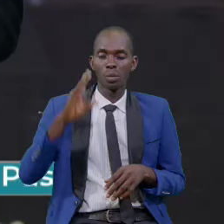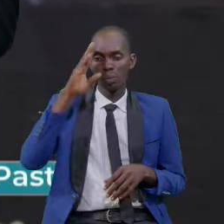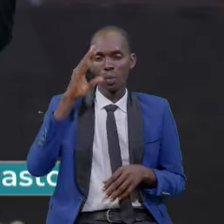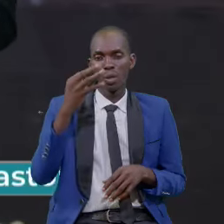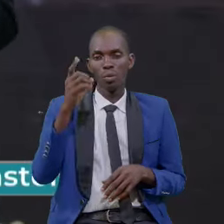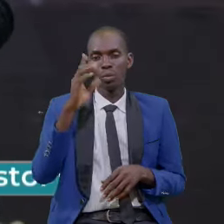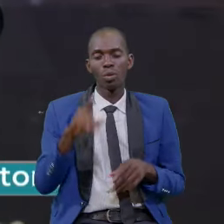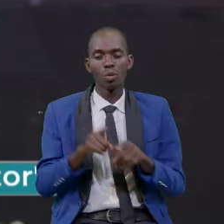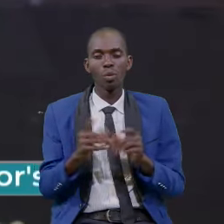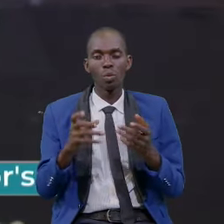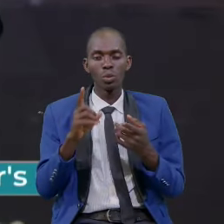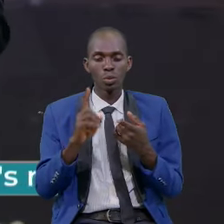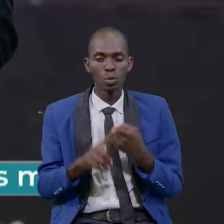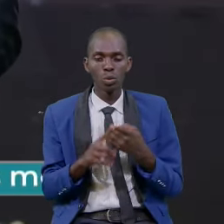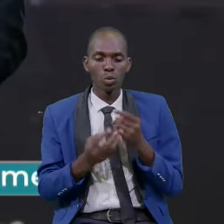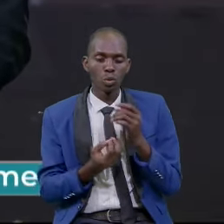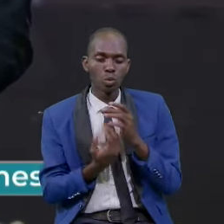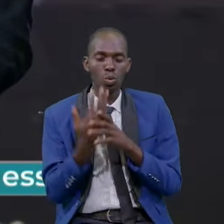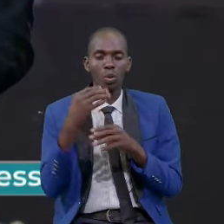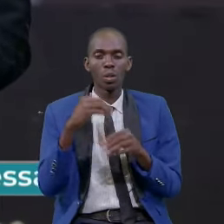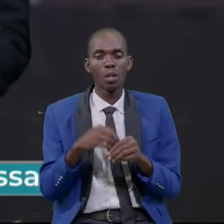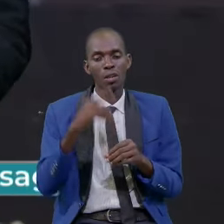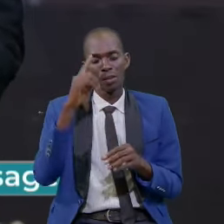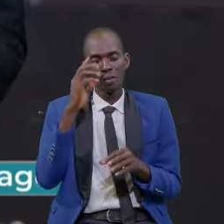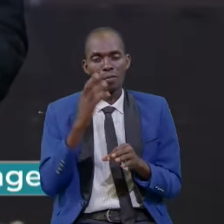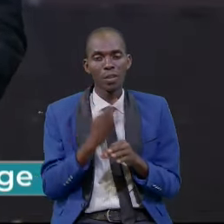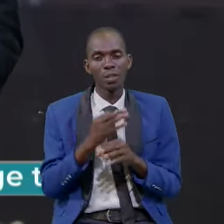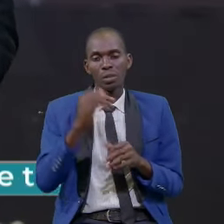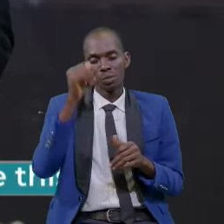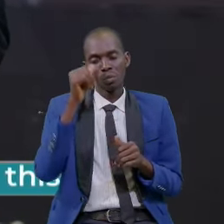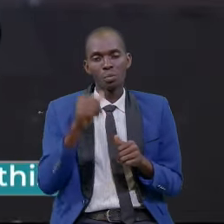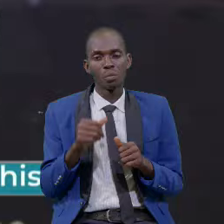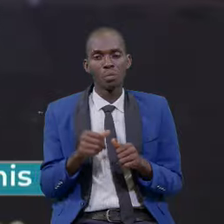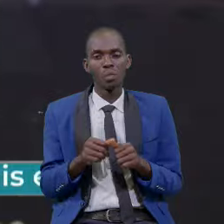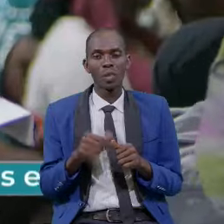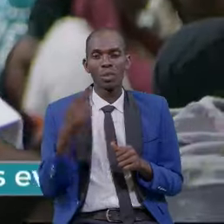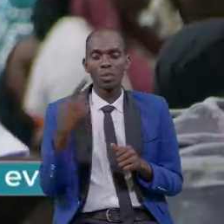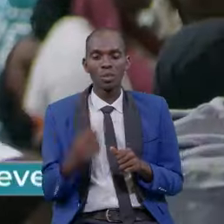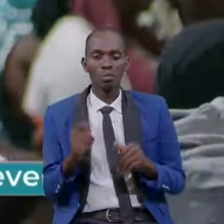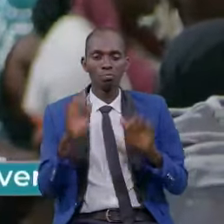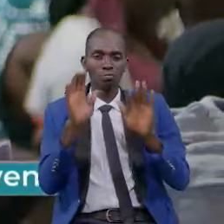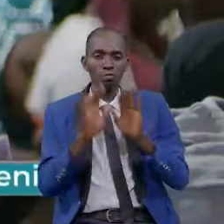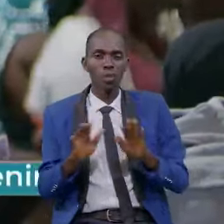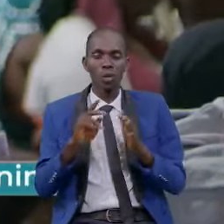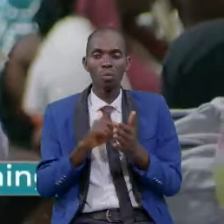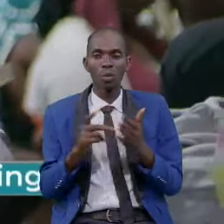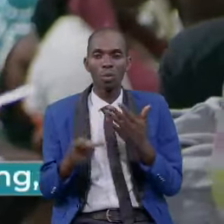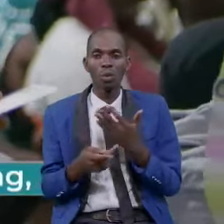Alpha Location Banquet, like I said, will be on Sunday, 1st September, at DEEPERLIFE Bible